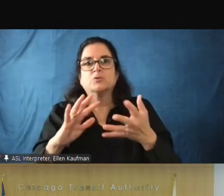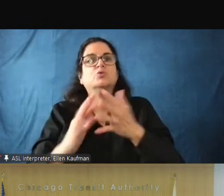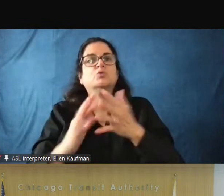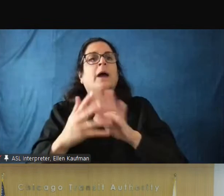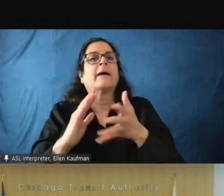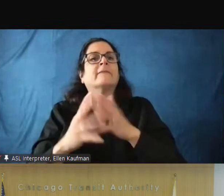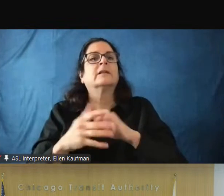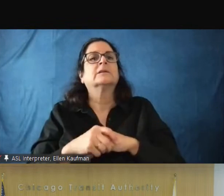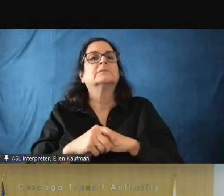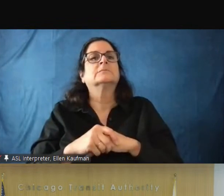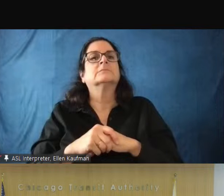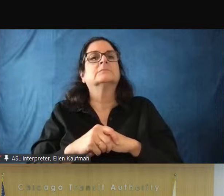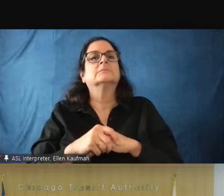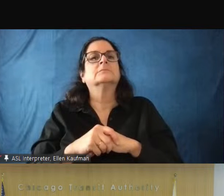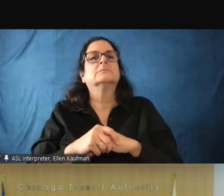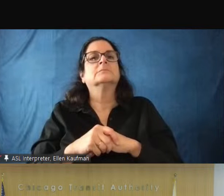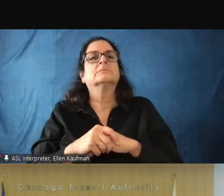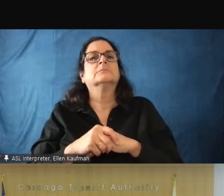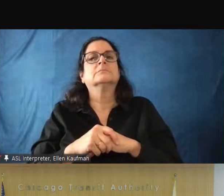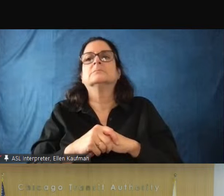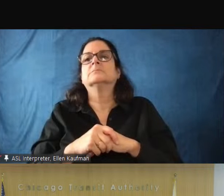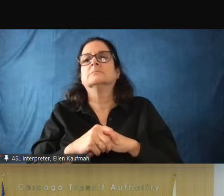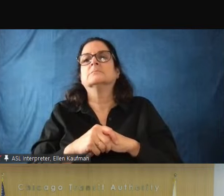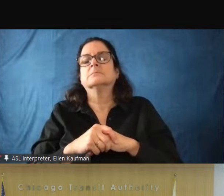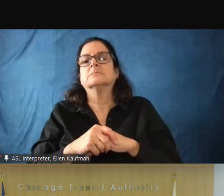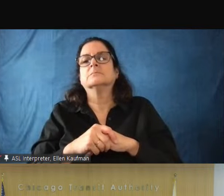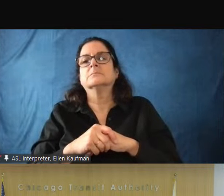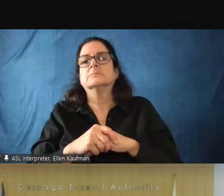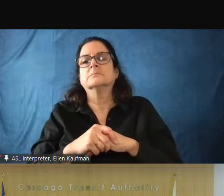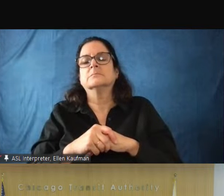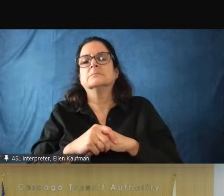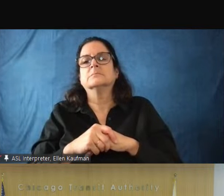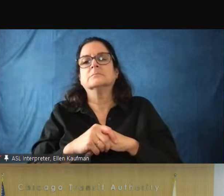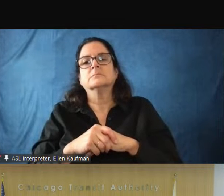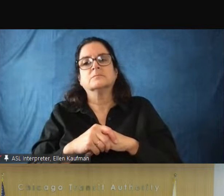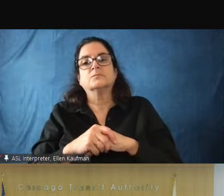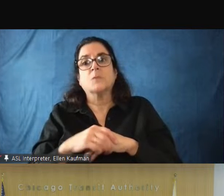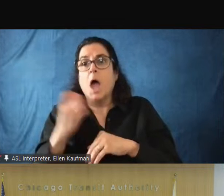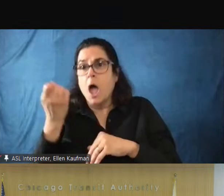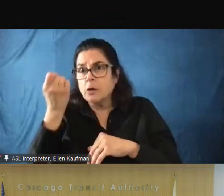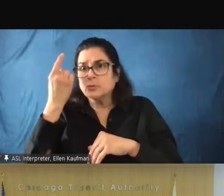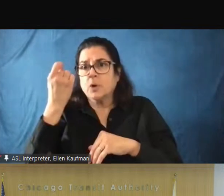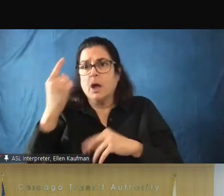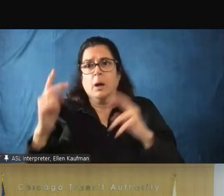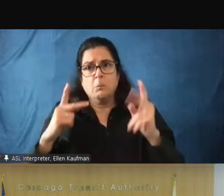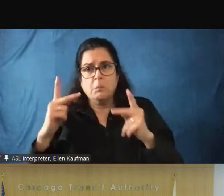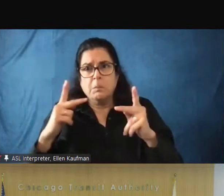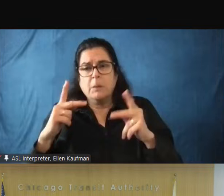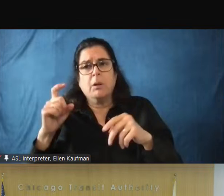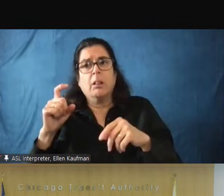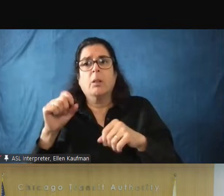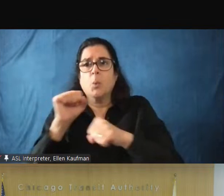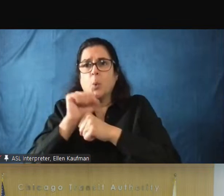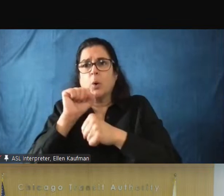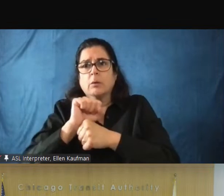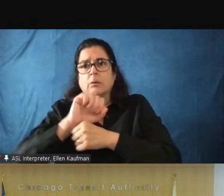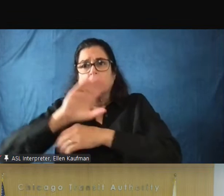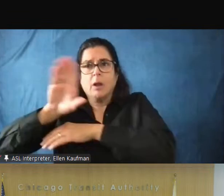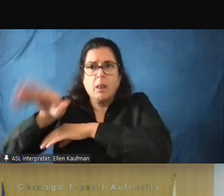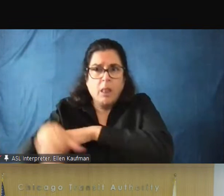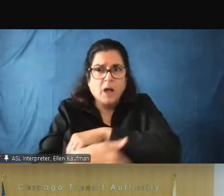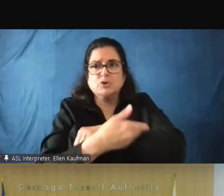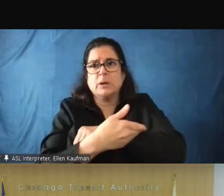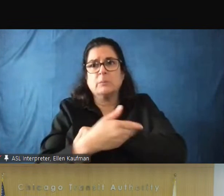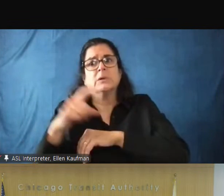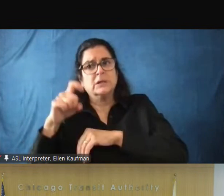And like I said, I struggle with this because I understand the need for people to get home from that last shift. But I am concerned